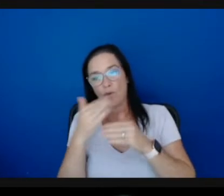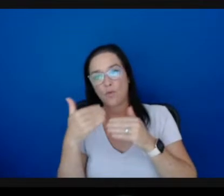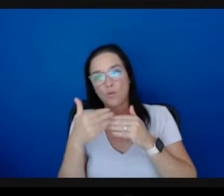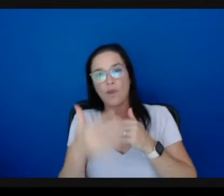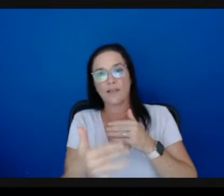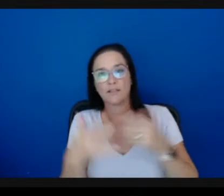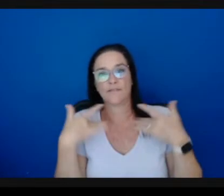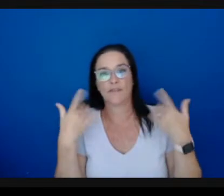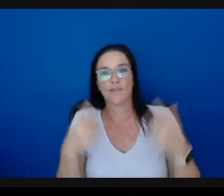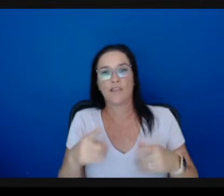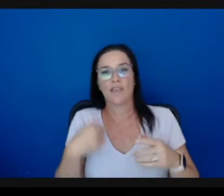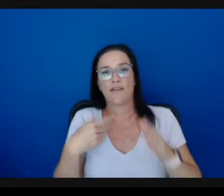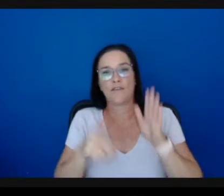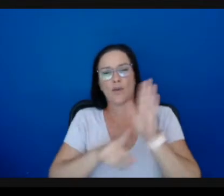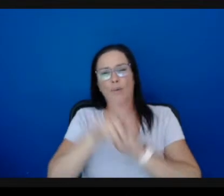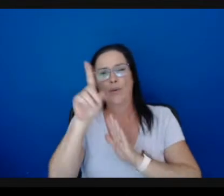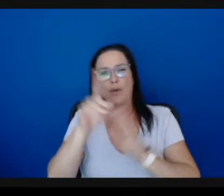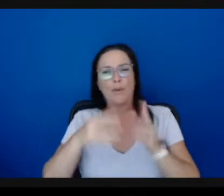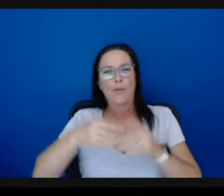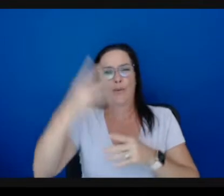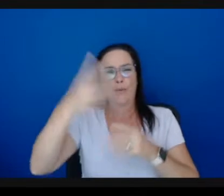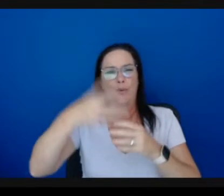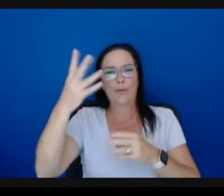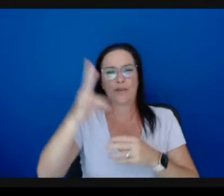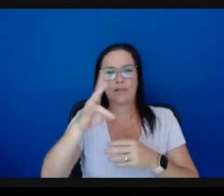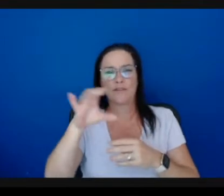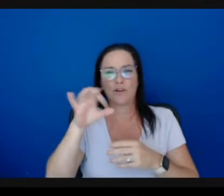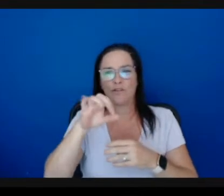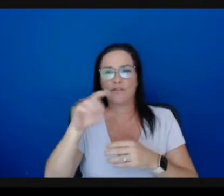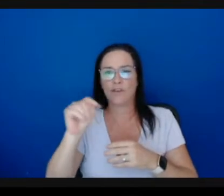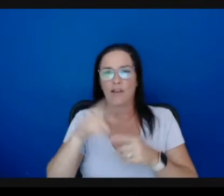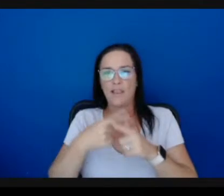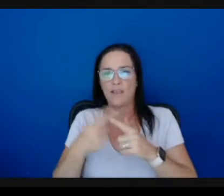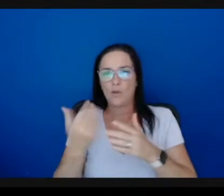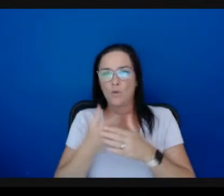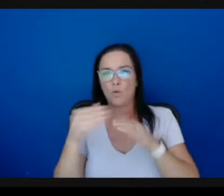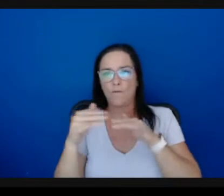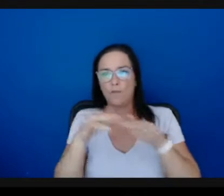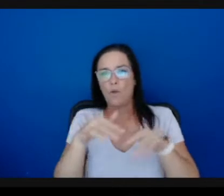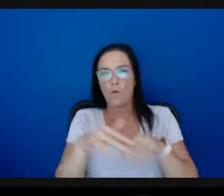tall fountains and new flow is going down slope.